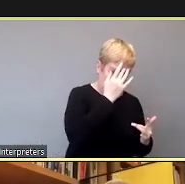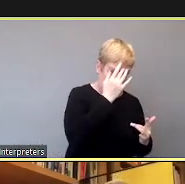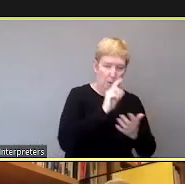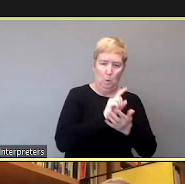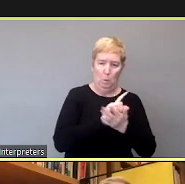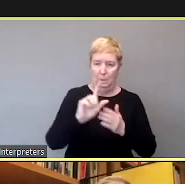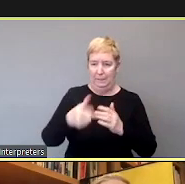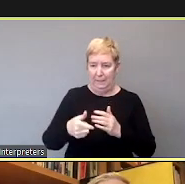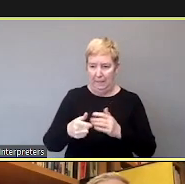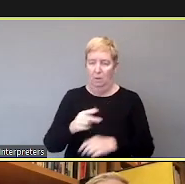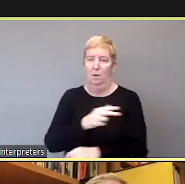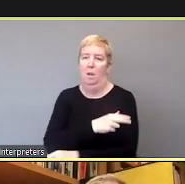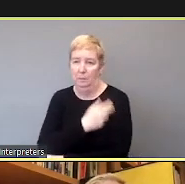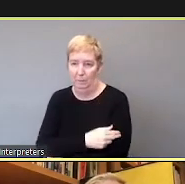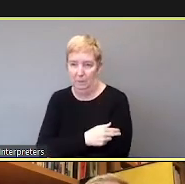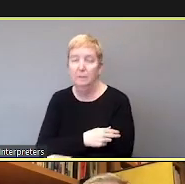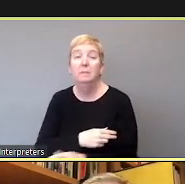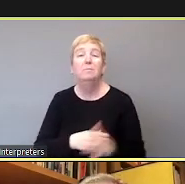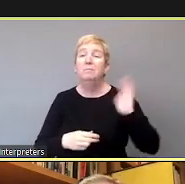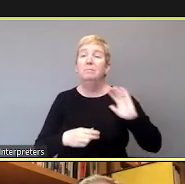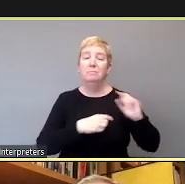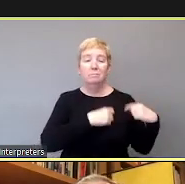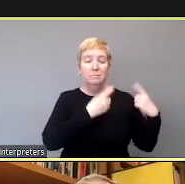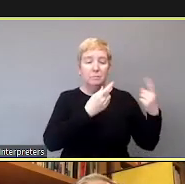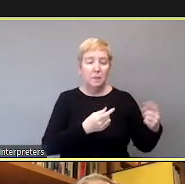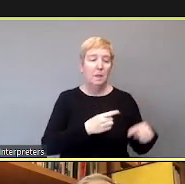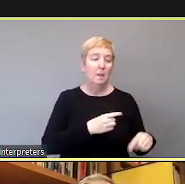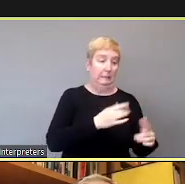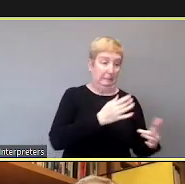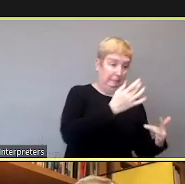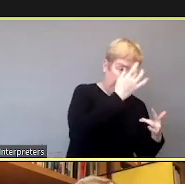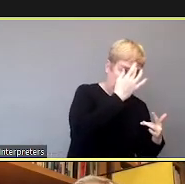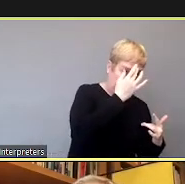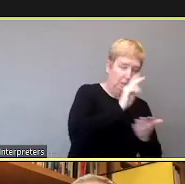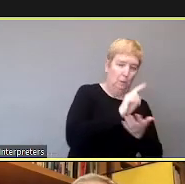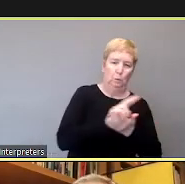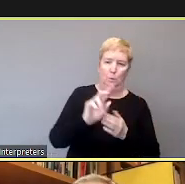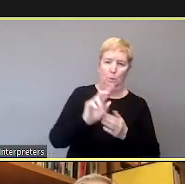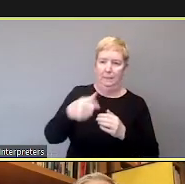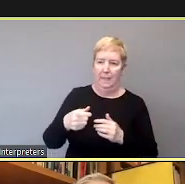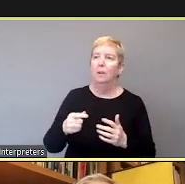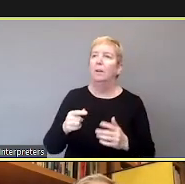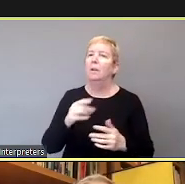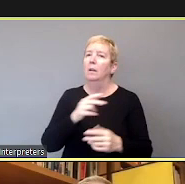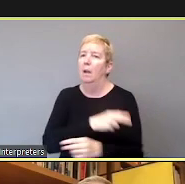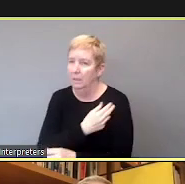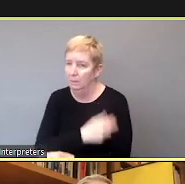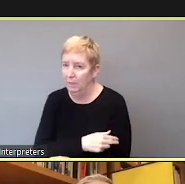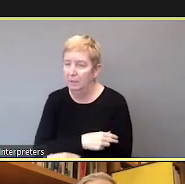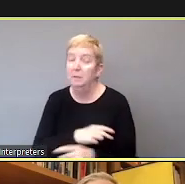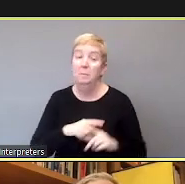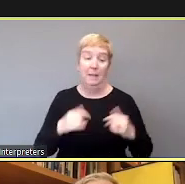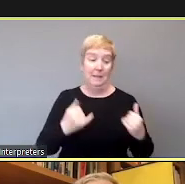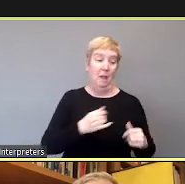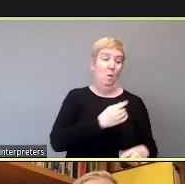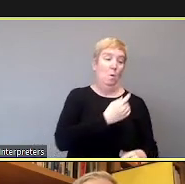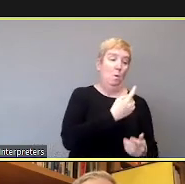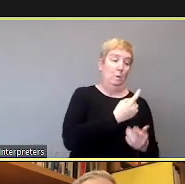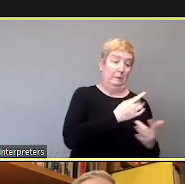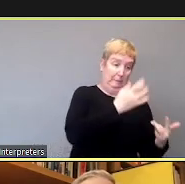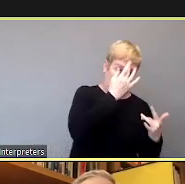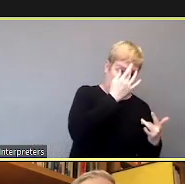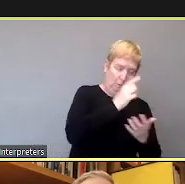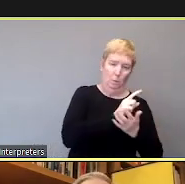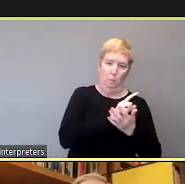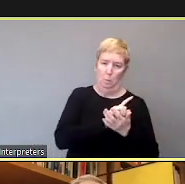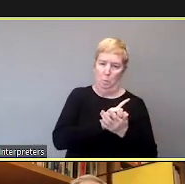up till now, it's always been 2 weeks, which means that the hospitals get their relief even faster, sooner. So we're thinking next week is going to be a